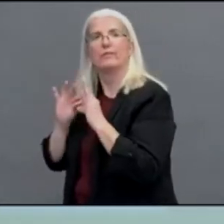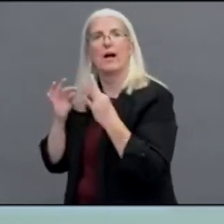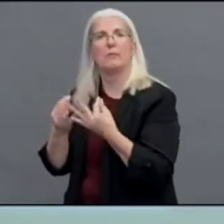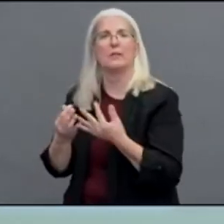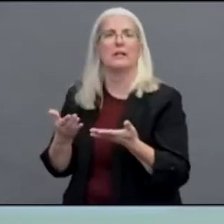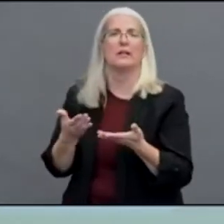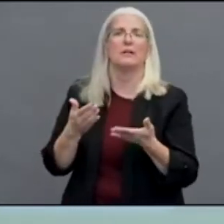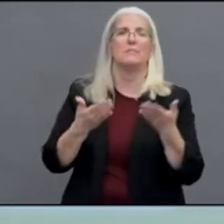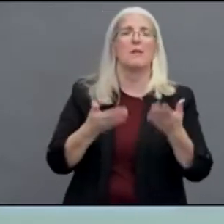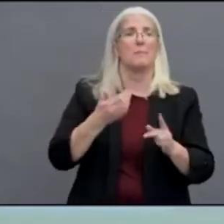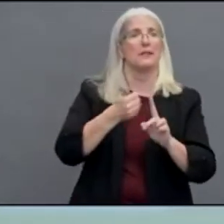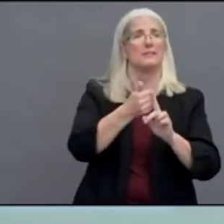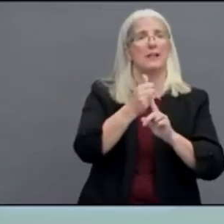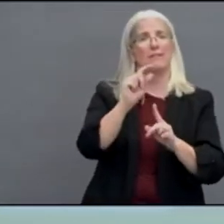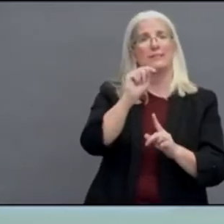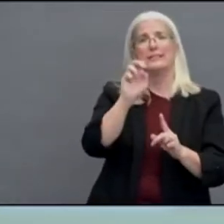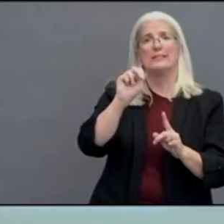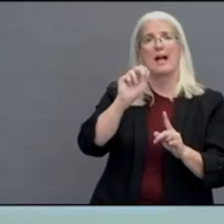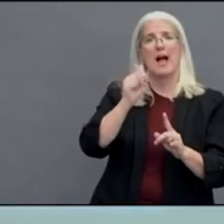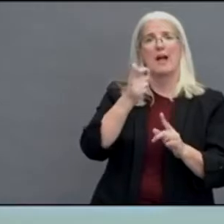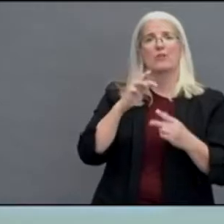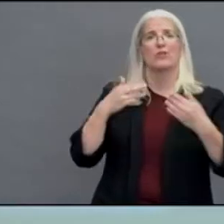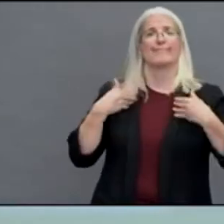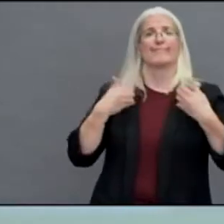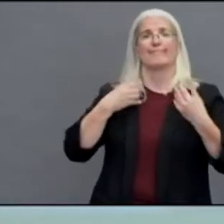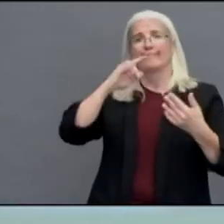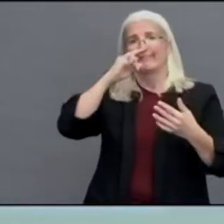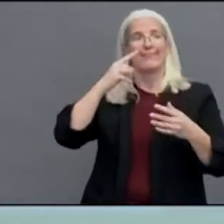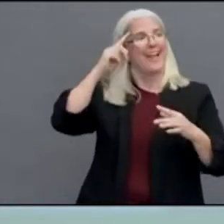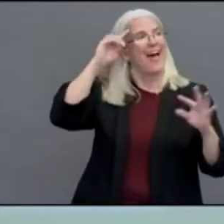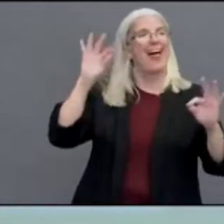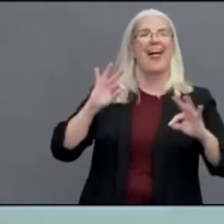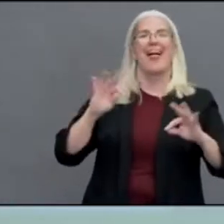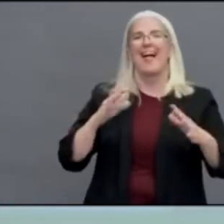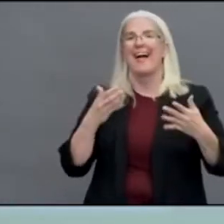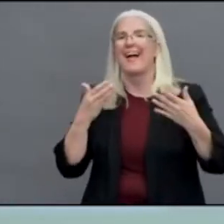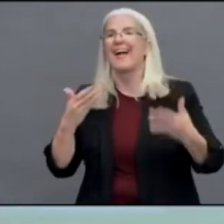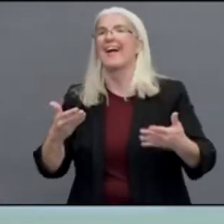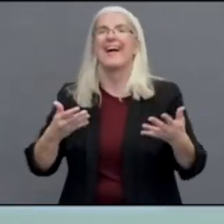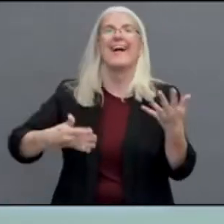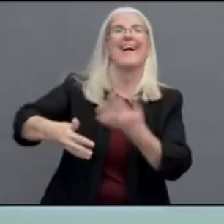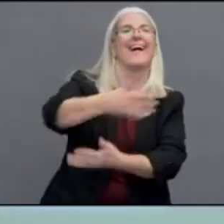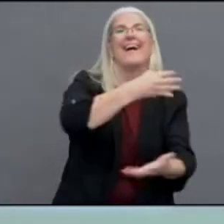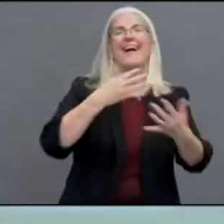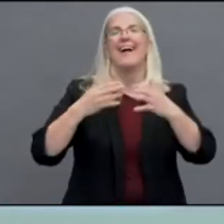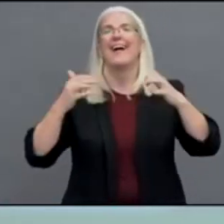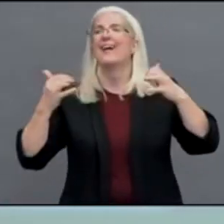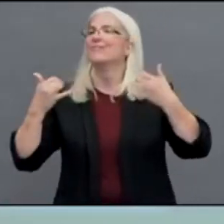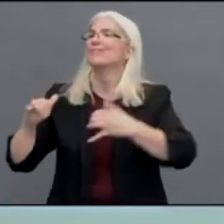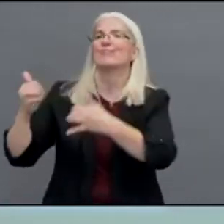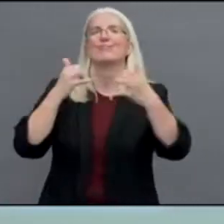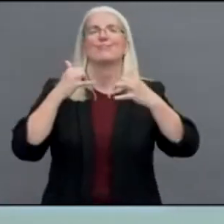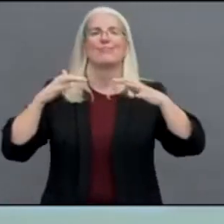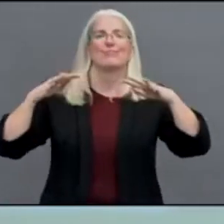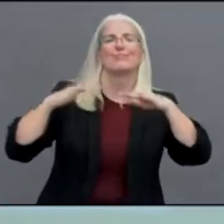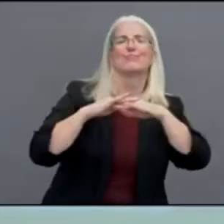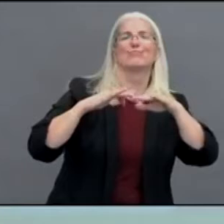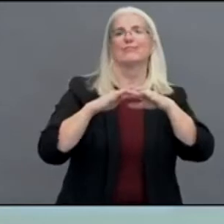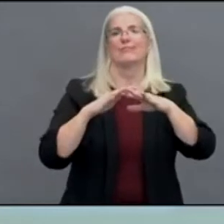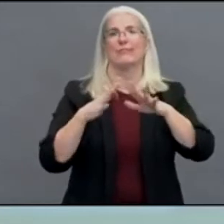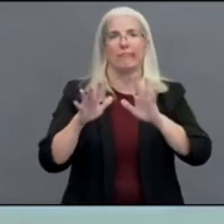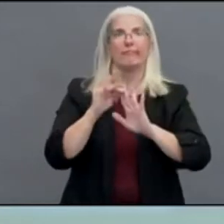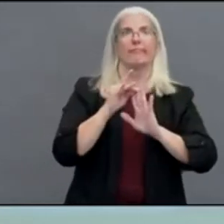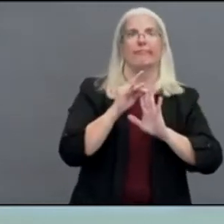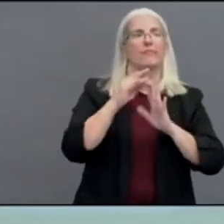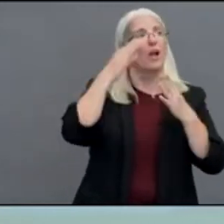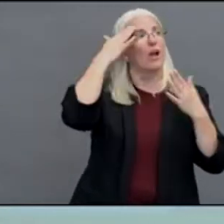may go and go to a gathering, come back and definitely expose grandparents. Especially now we are